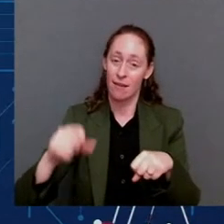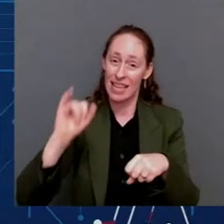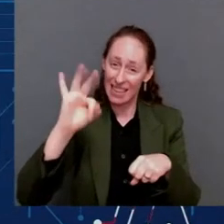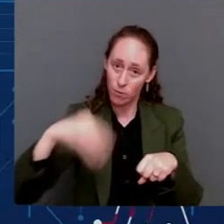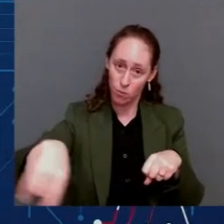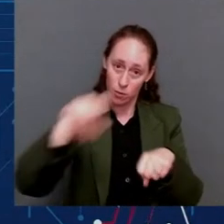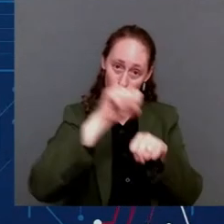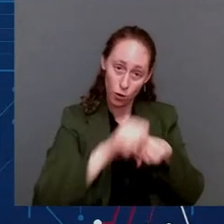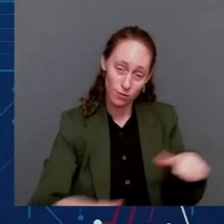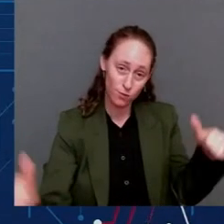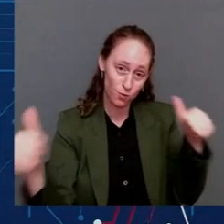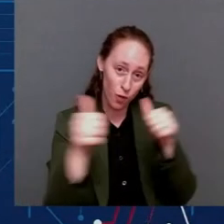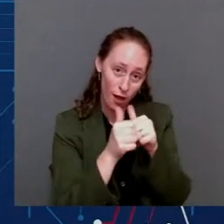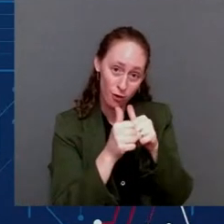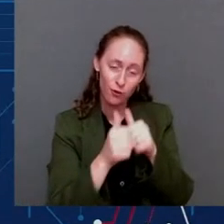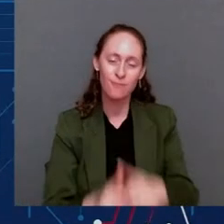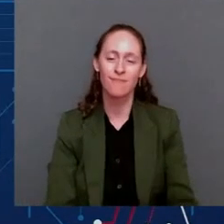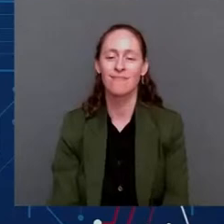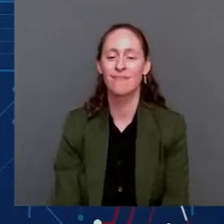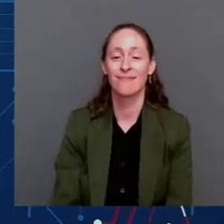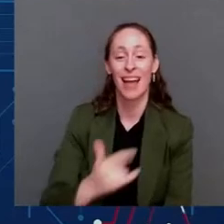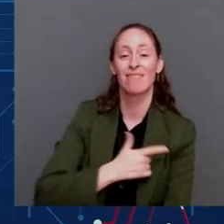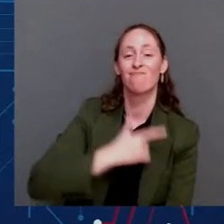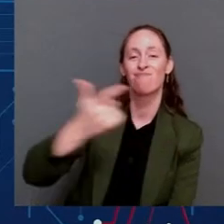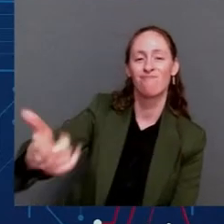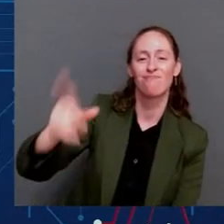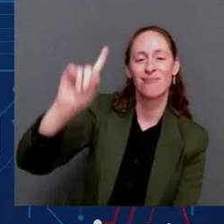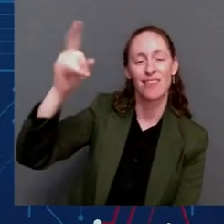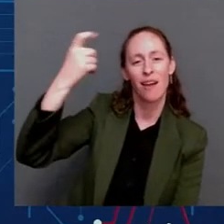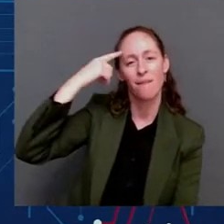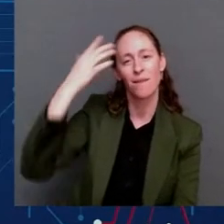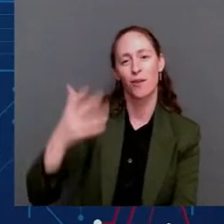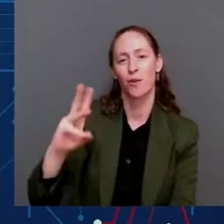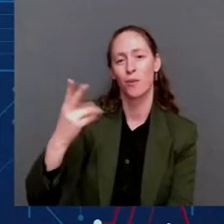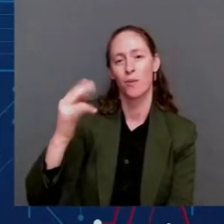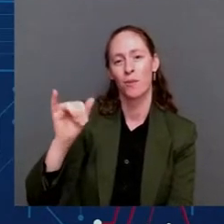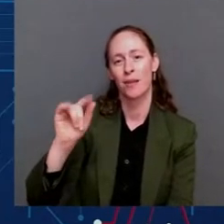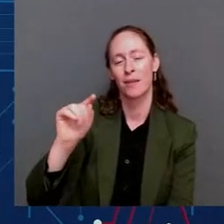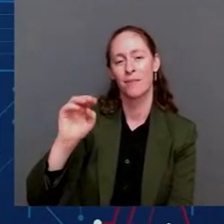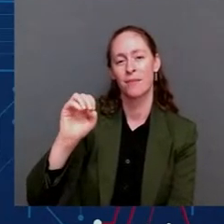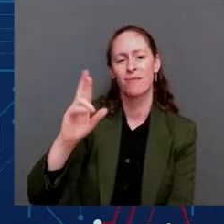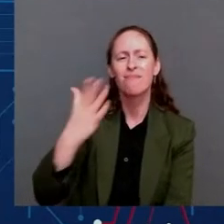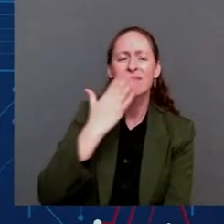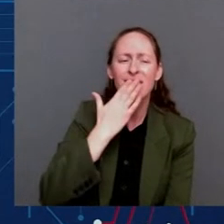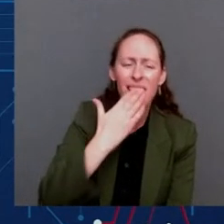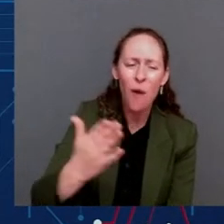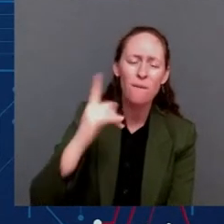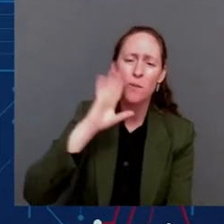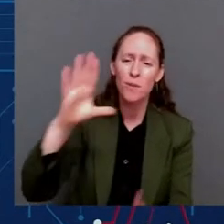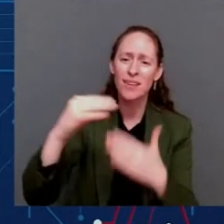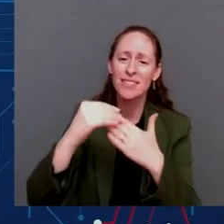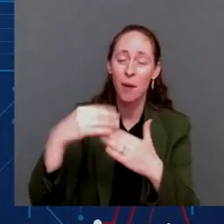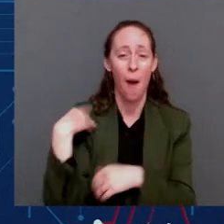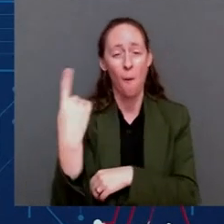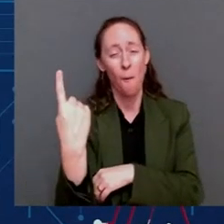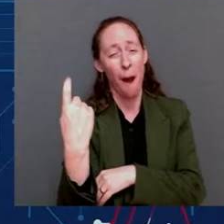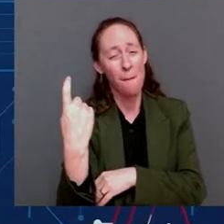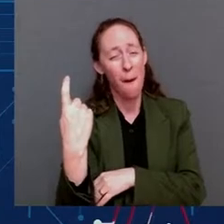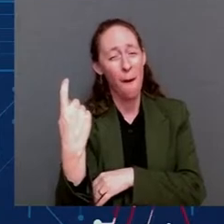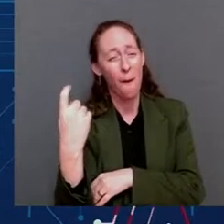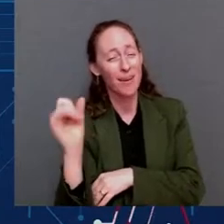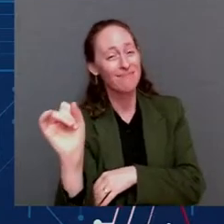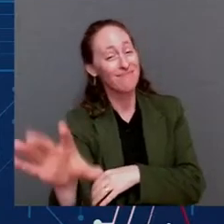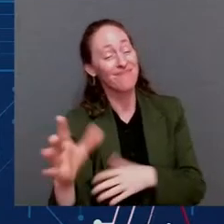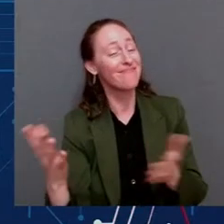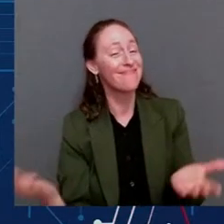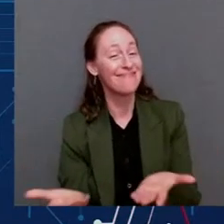thank her again for all her incredible leadership. But I also want to say one more time, what my dad said, a job's a lot more than